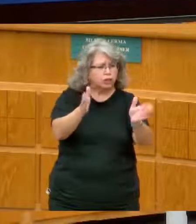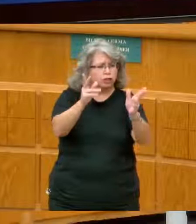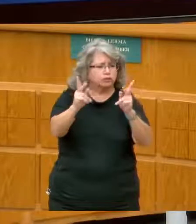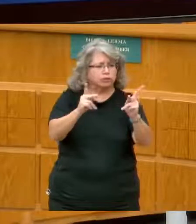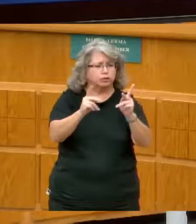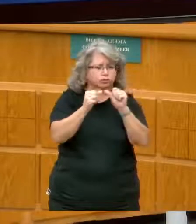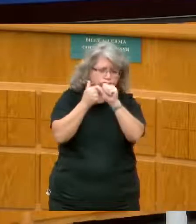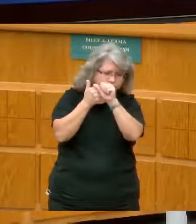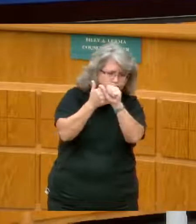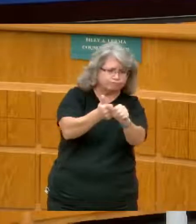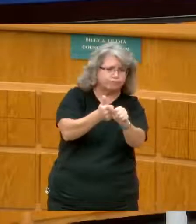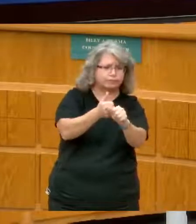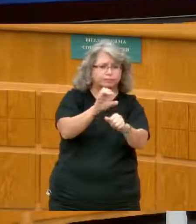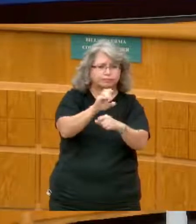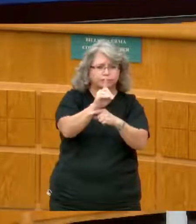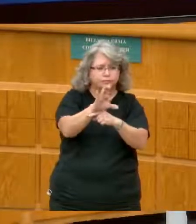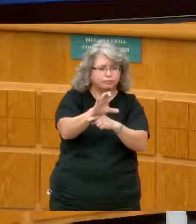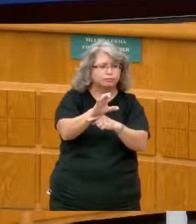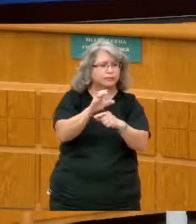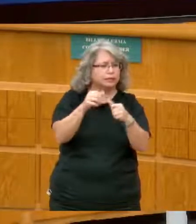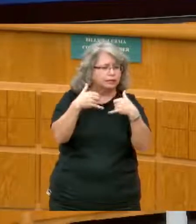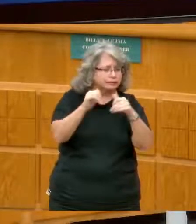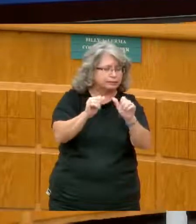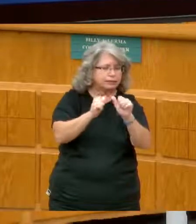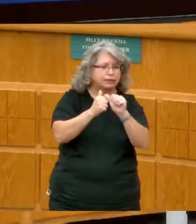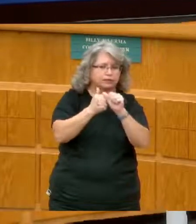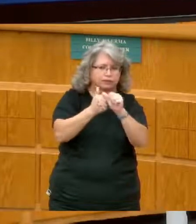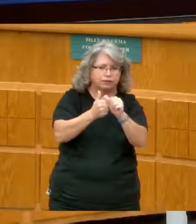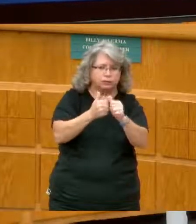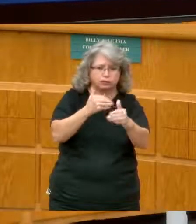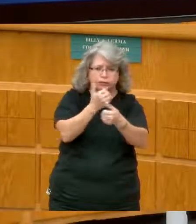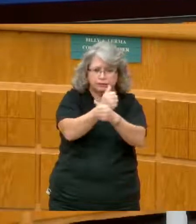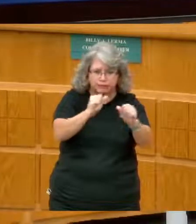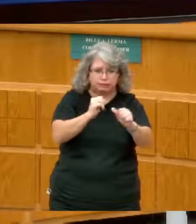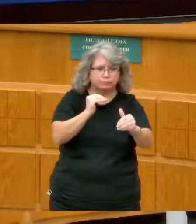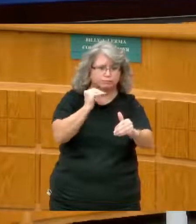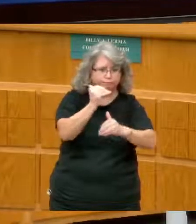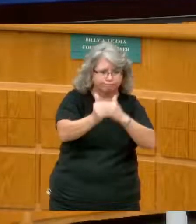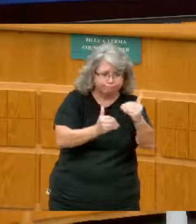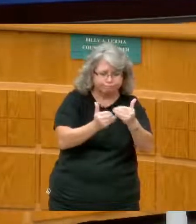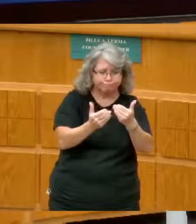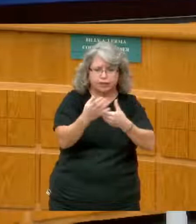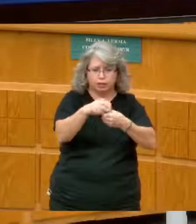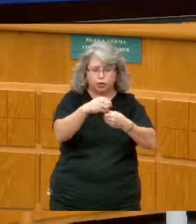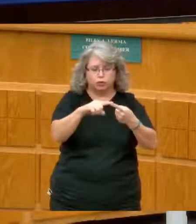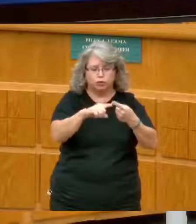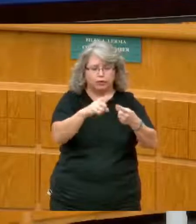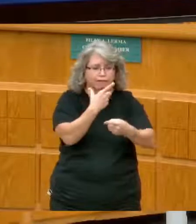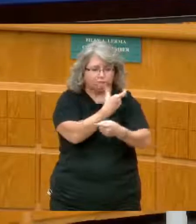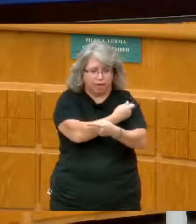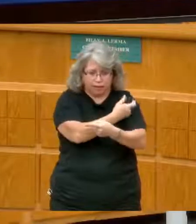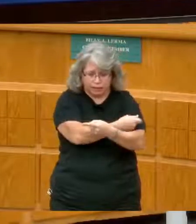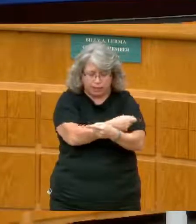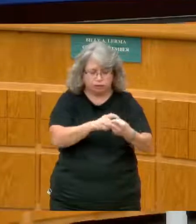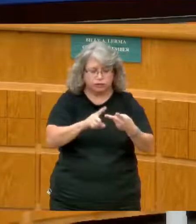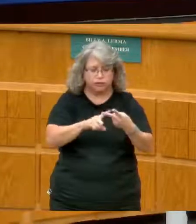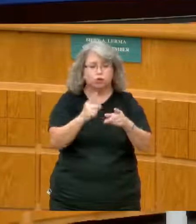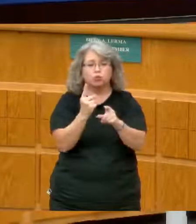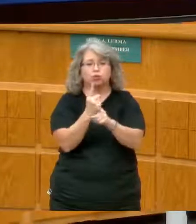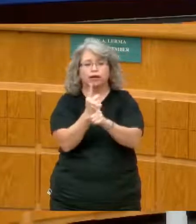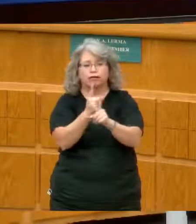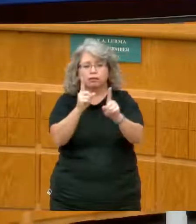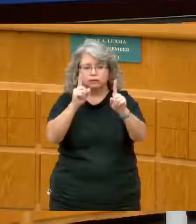Organization continue to remind us to follow their guidelines, which include vaccinations, regular